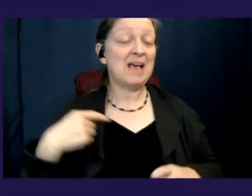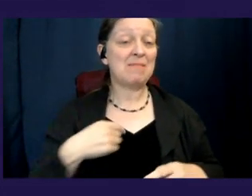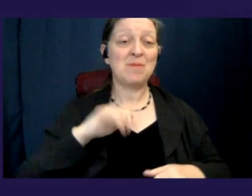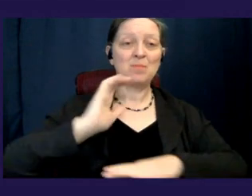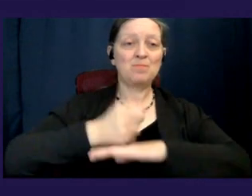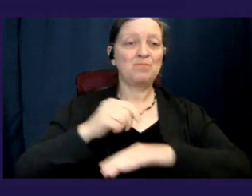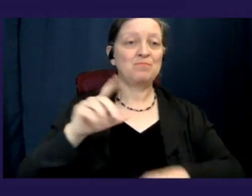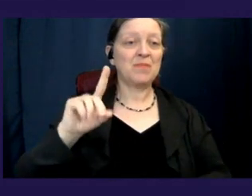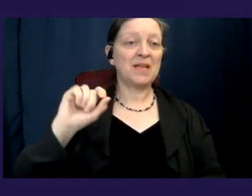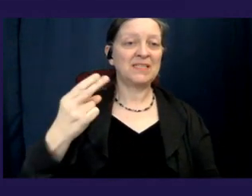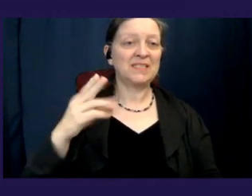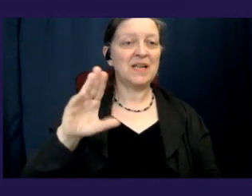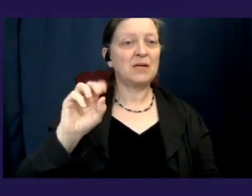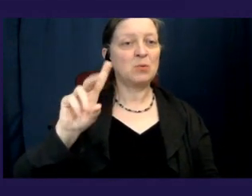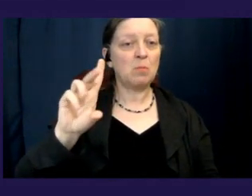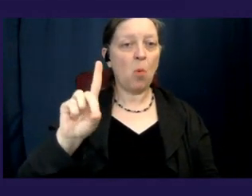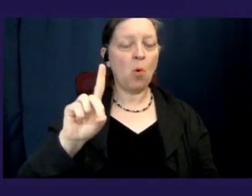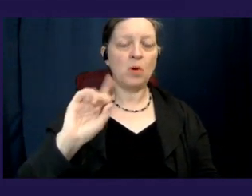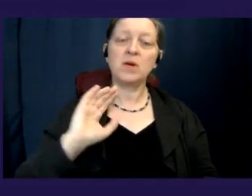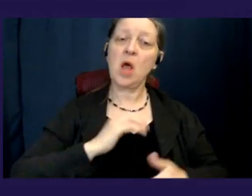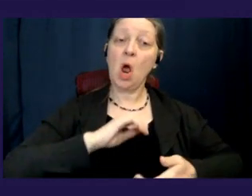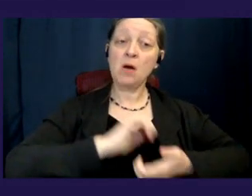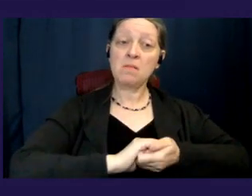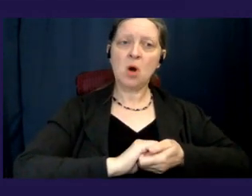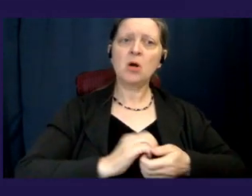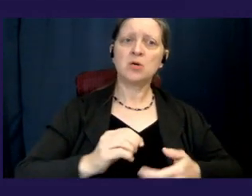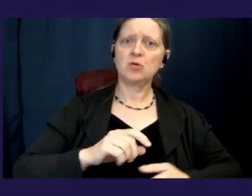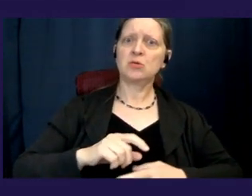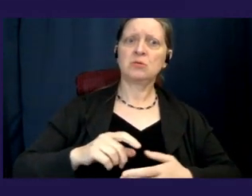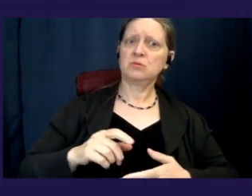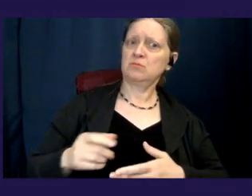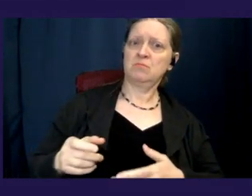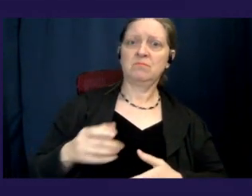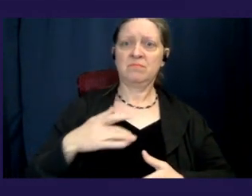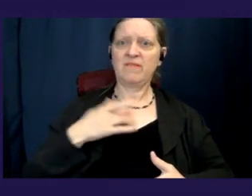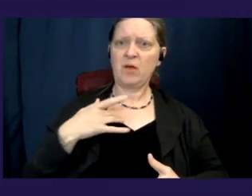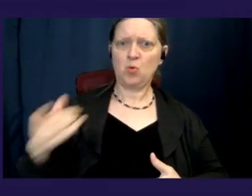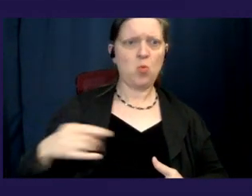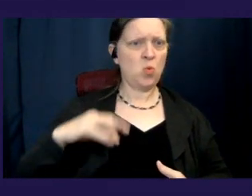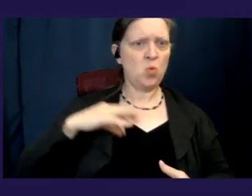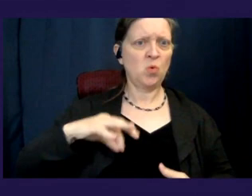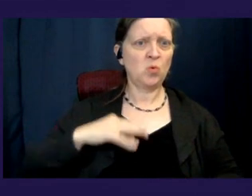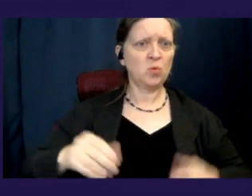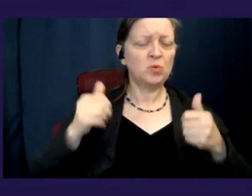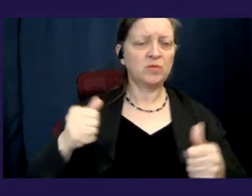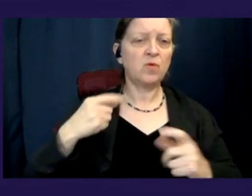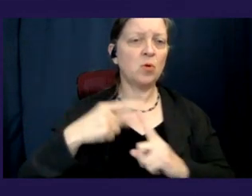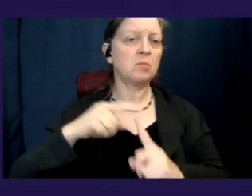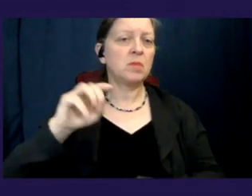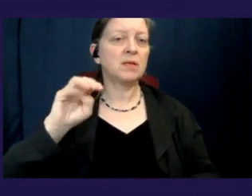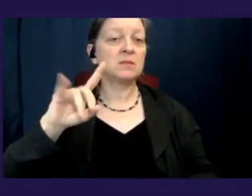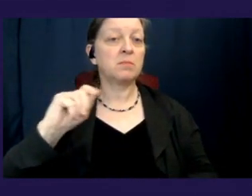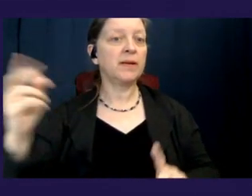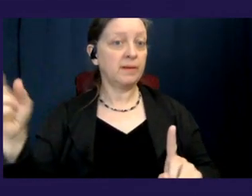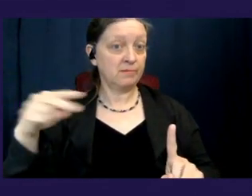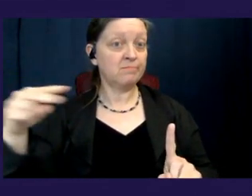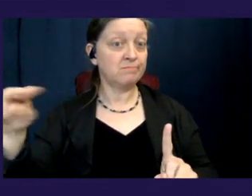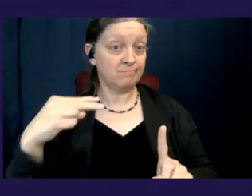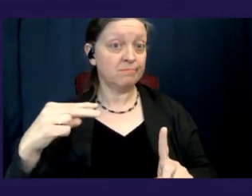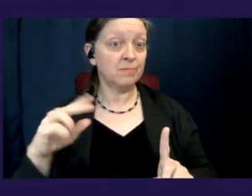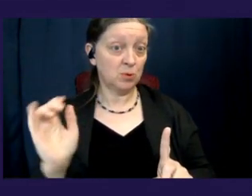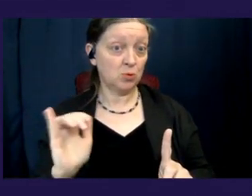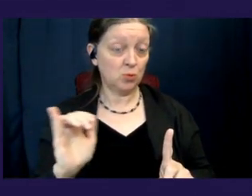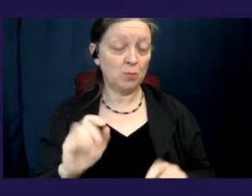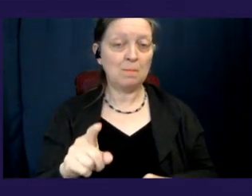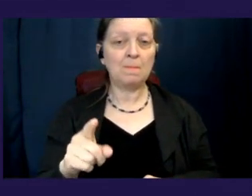media relied on it. We also had time, we really looked at the timing and frequency of the messages. We